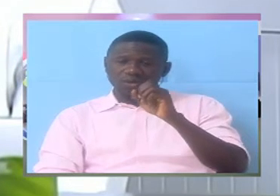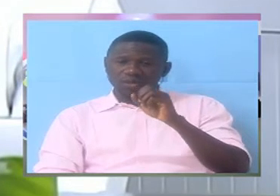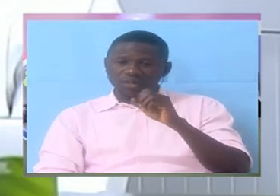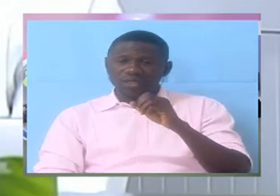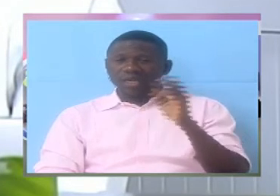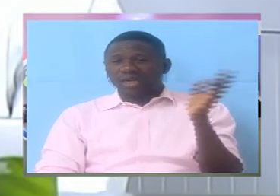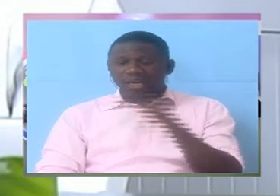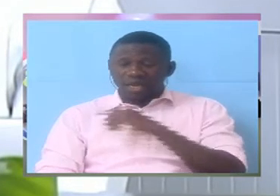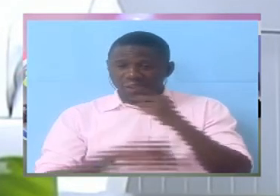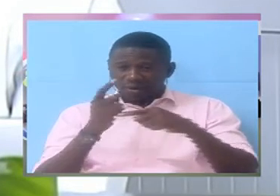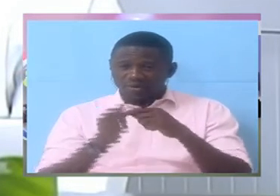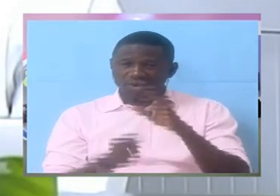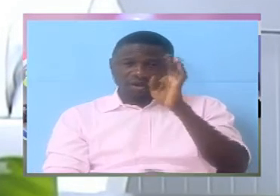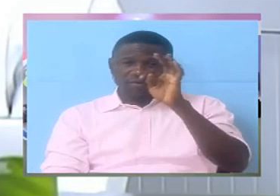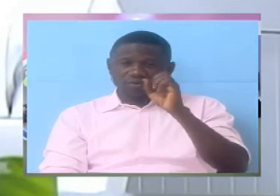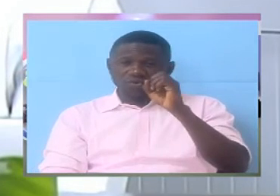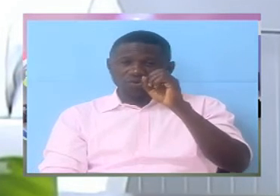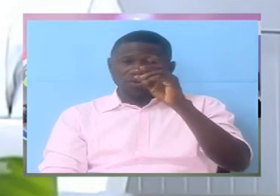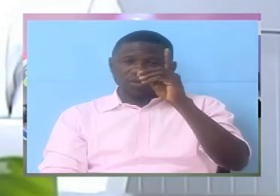him?